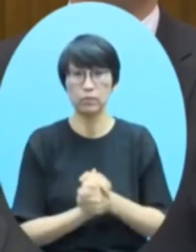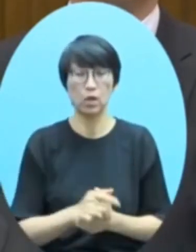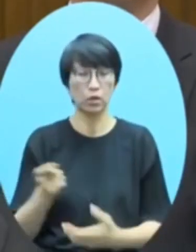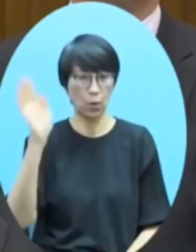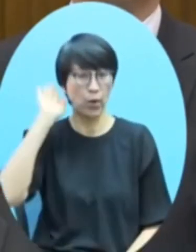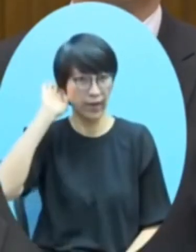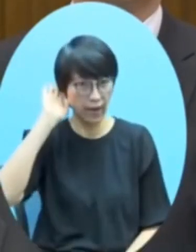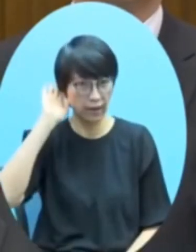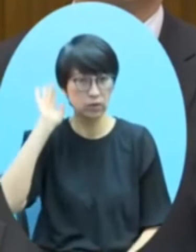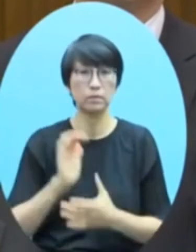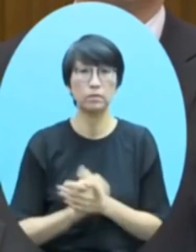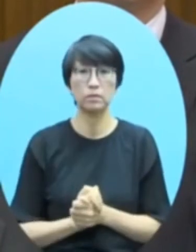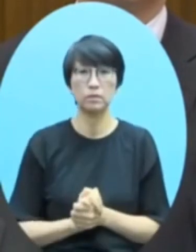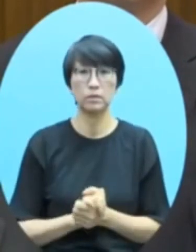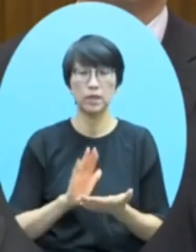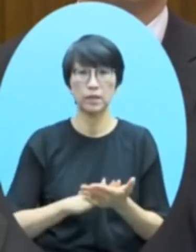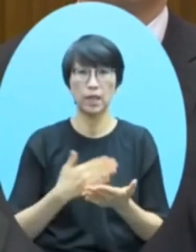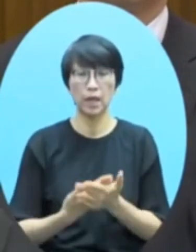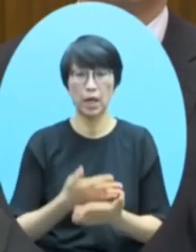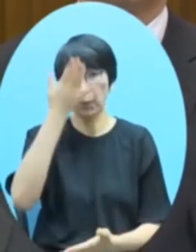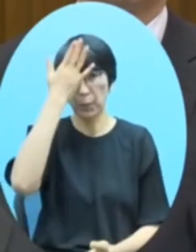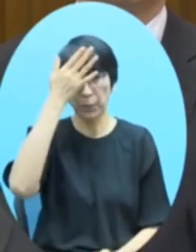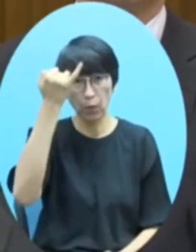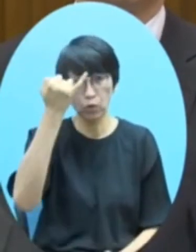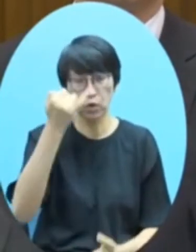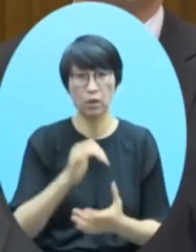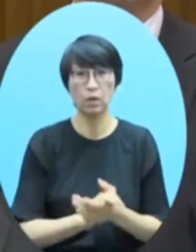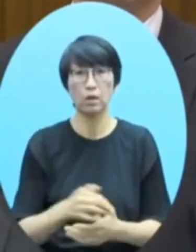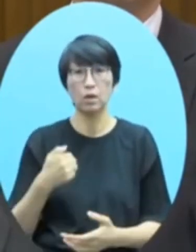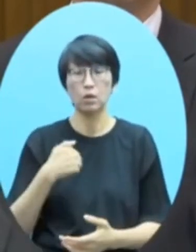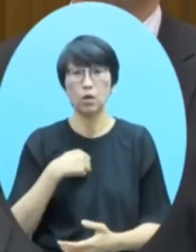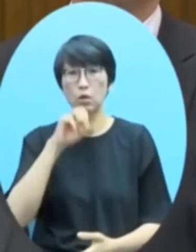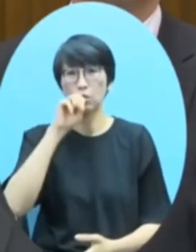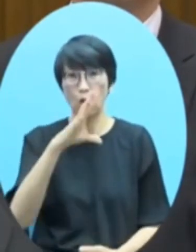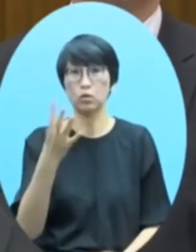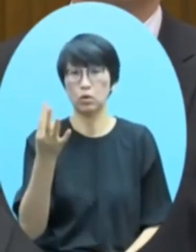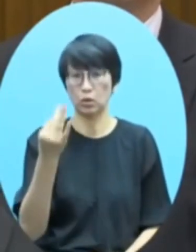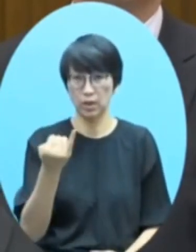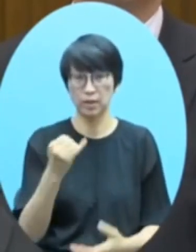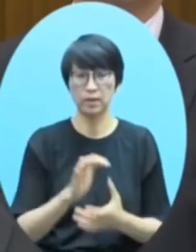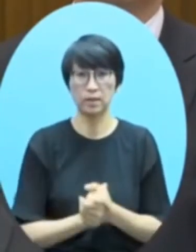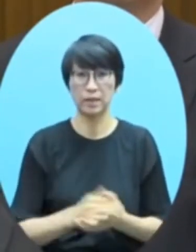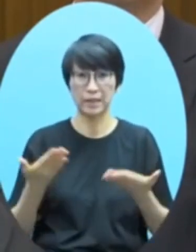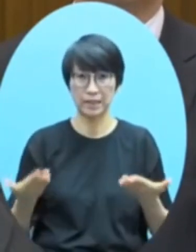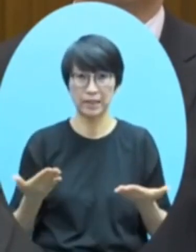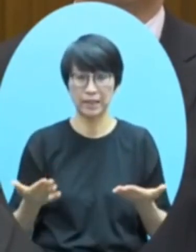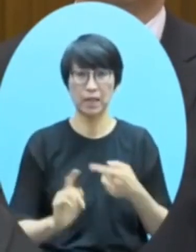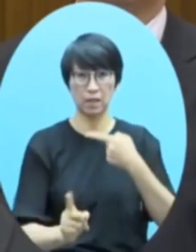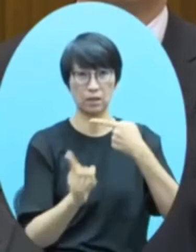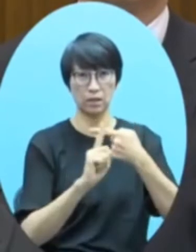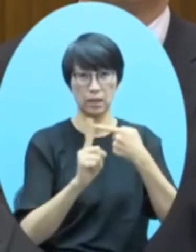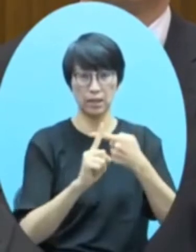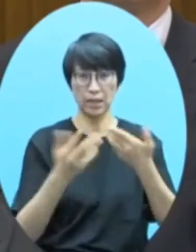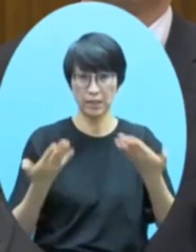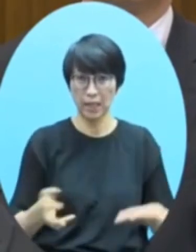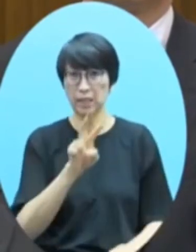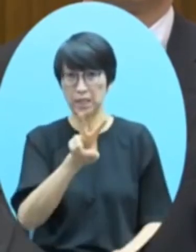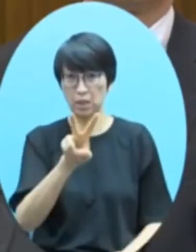listen. But unfortunately, as I have stressed time and again, the now crisis in front of